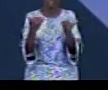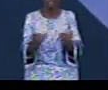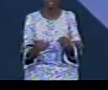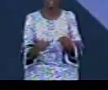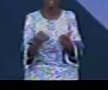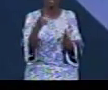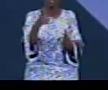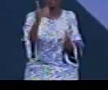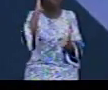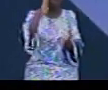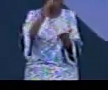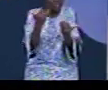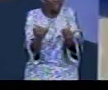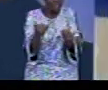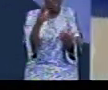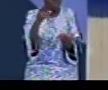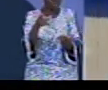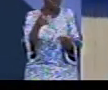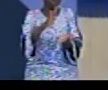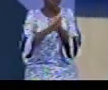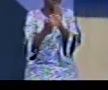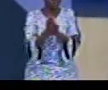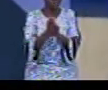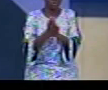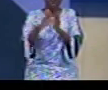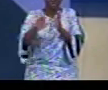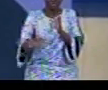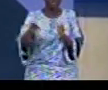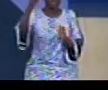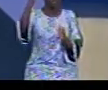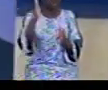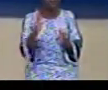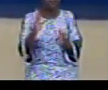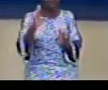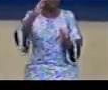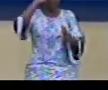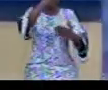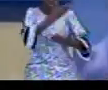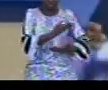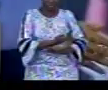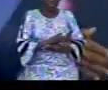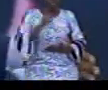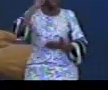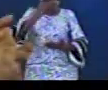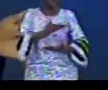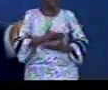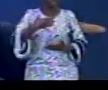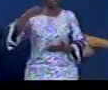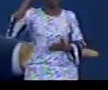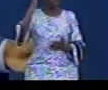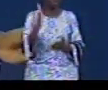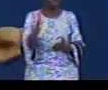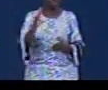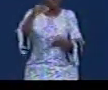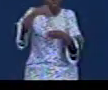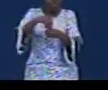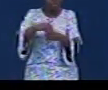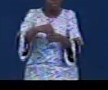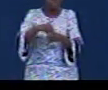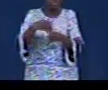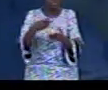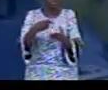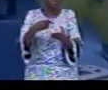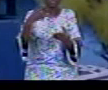a child of God, a son of God, a daughter of God. Put your foot there, put your foot there.